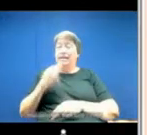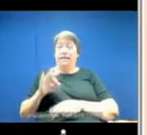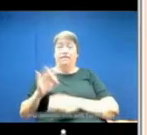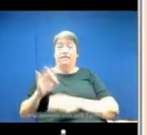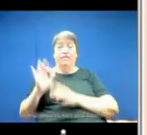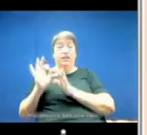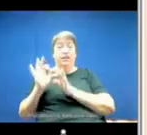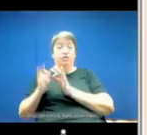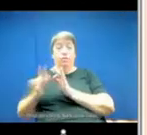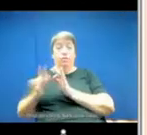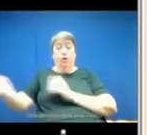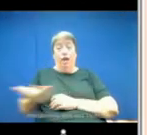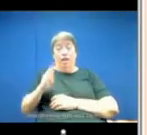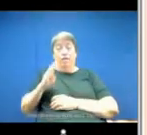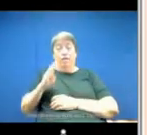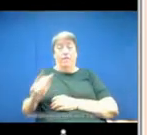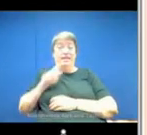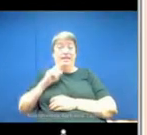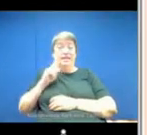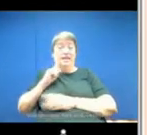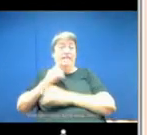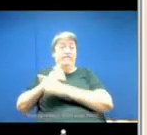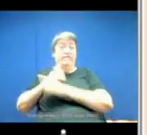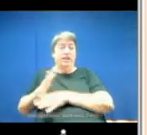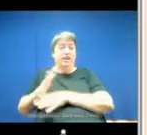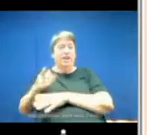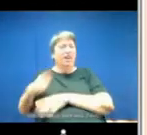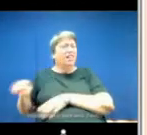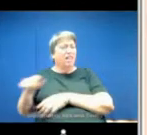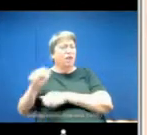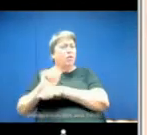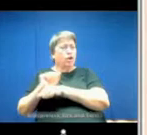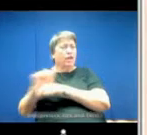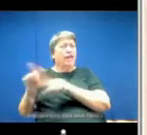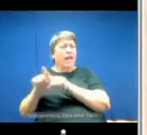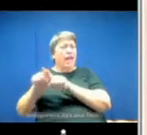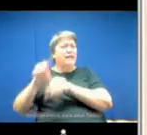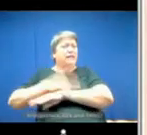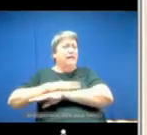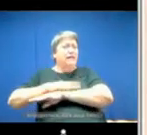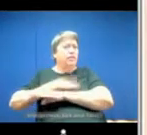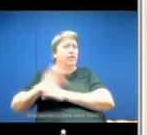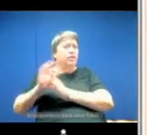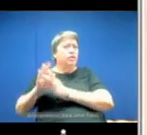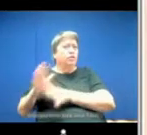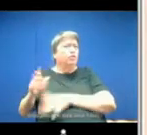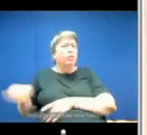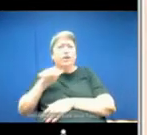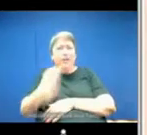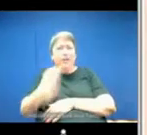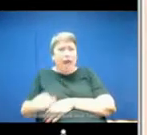defendants, they are working as table interpreters for the complainant, so they are not proceedings interpreters.